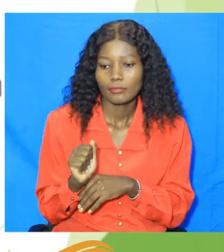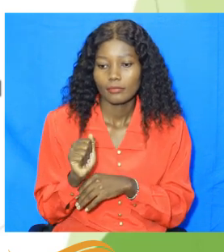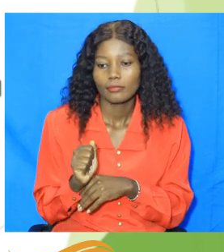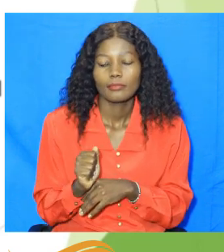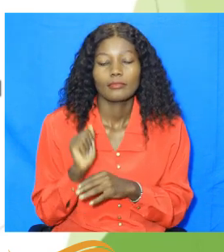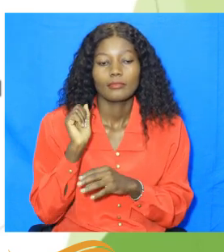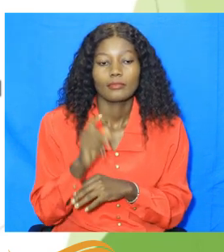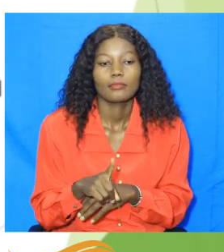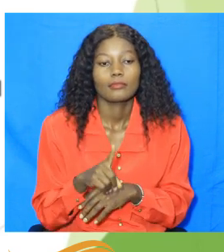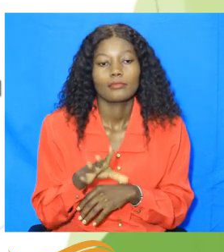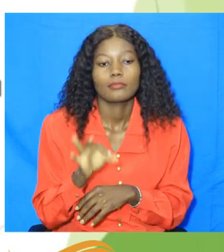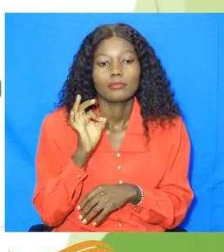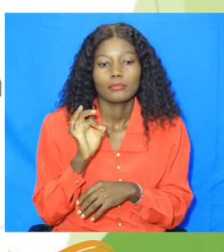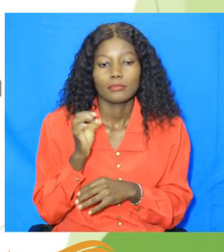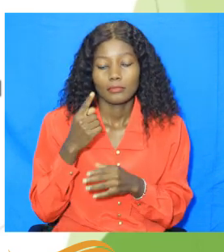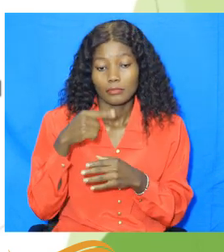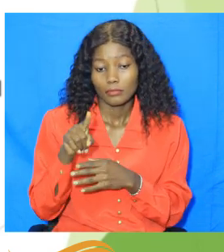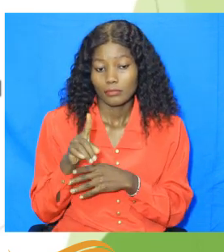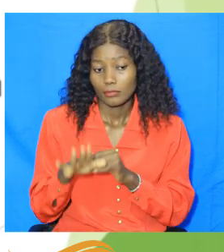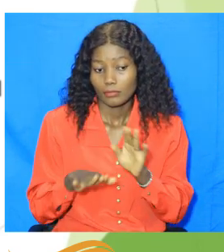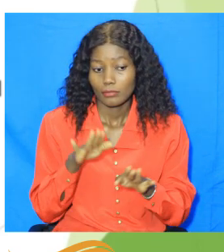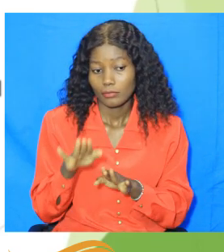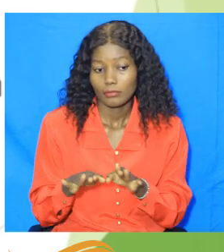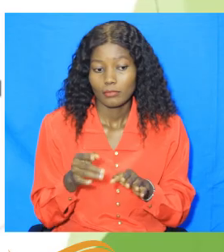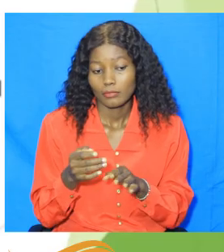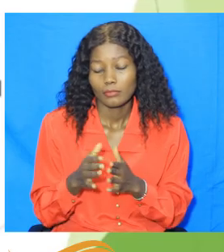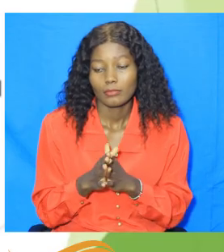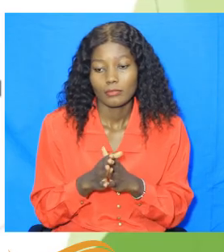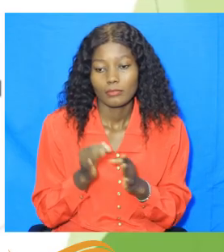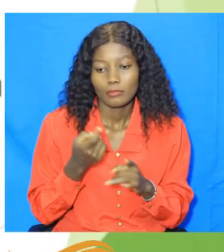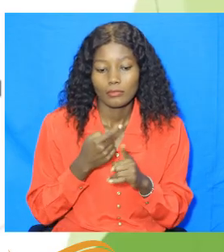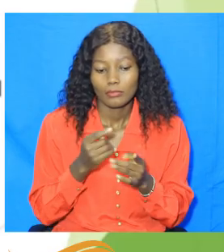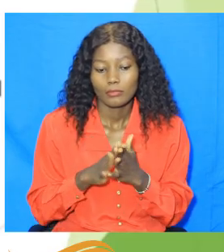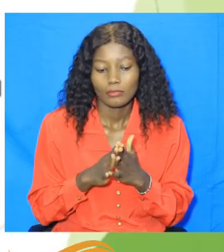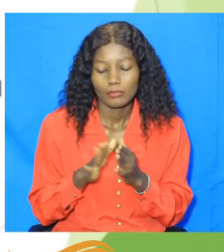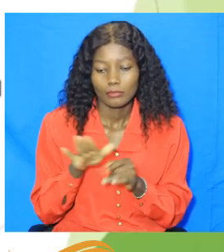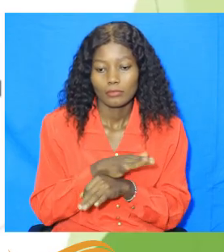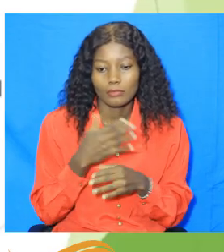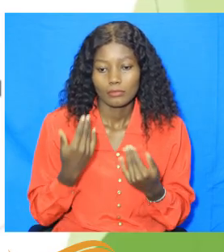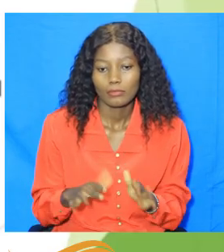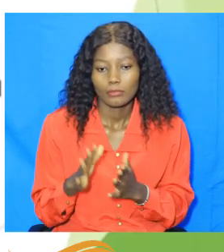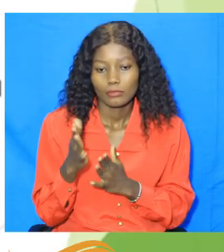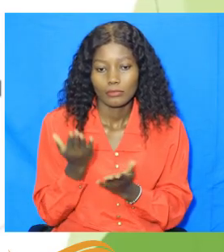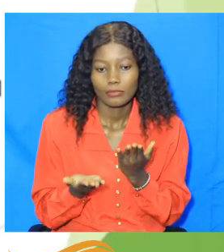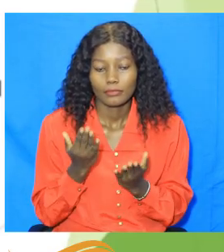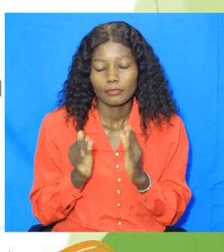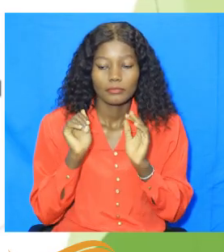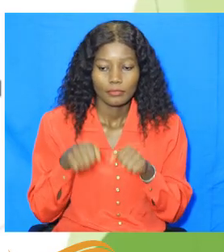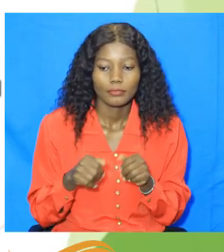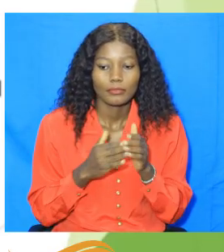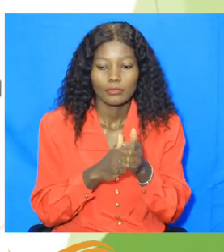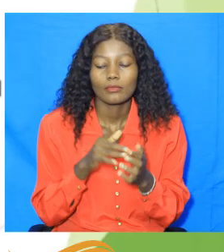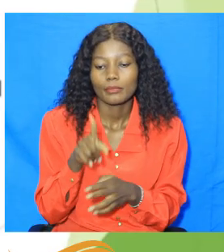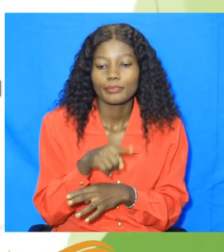step to recover from the total loss of balance, or the fall will amount to a